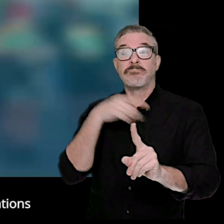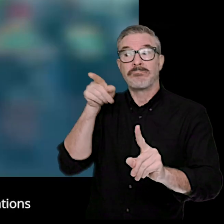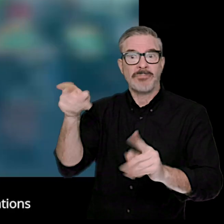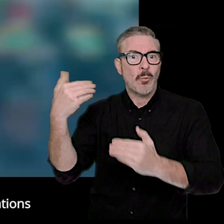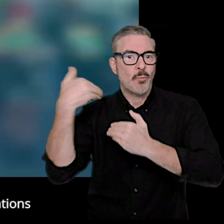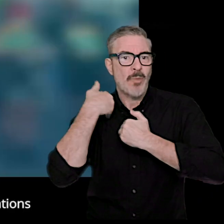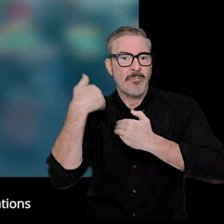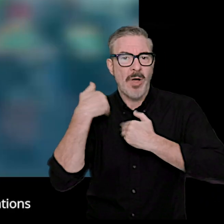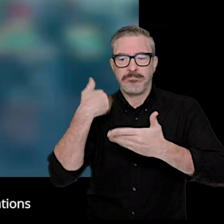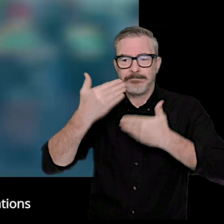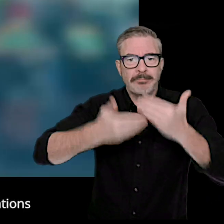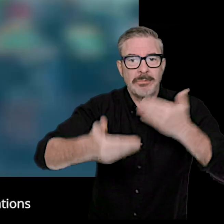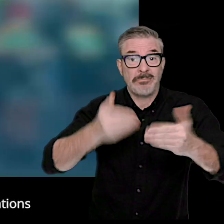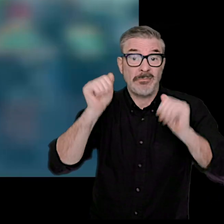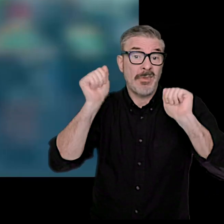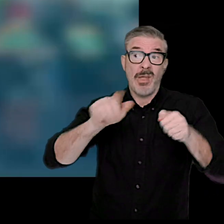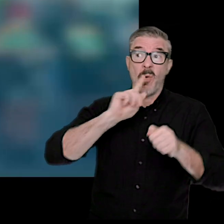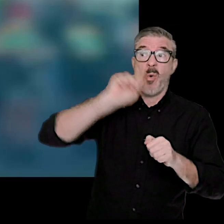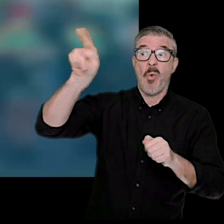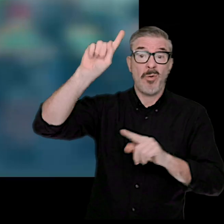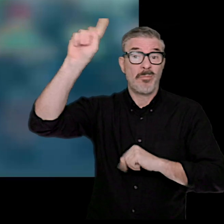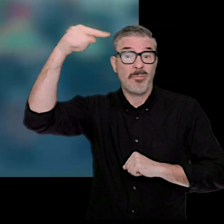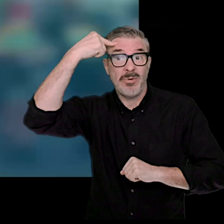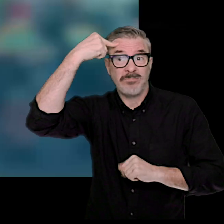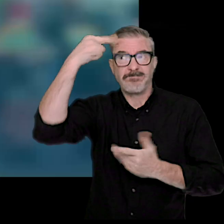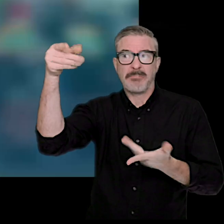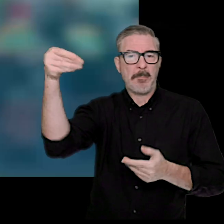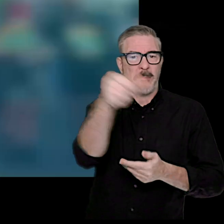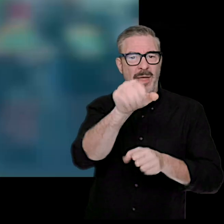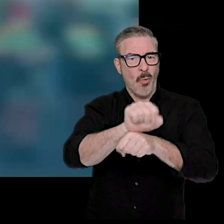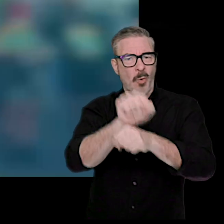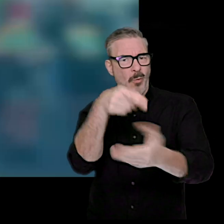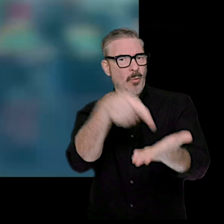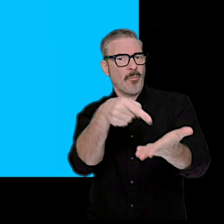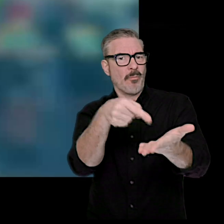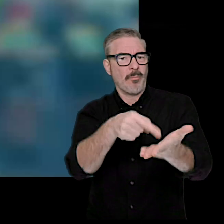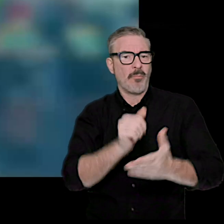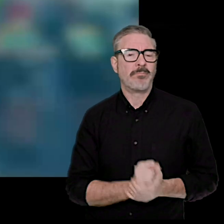complaints about contraventions of the Employment Standards Act.